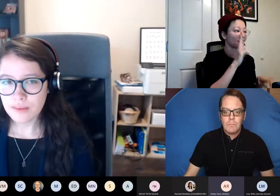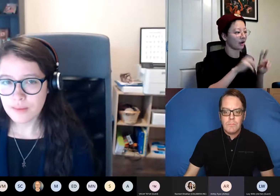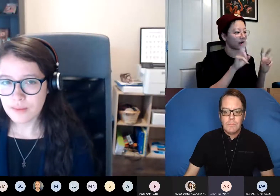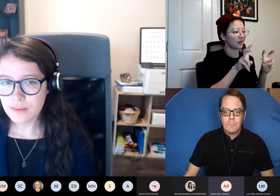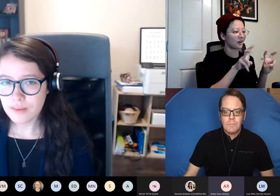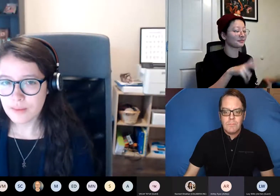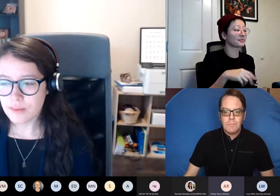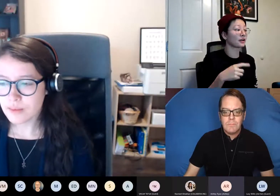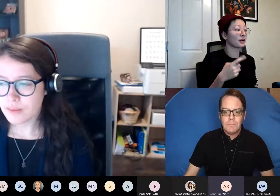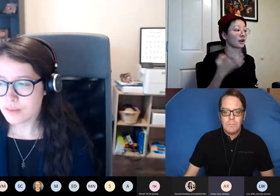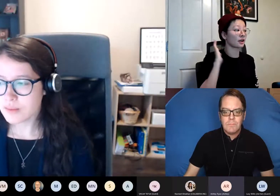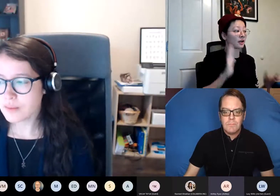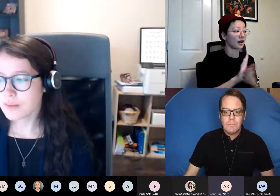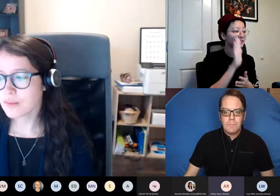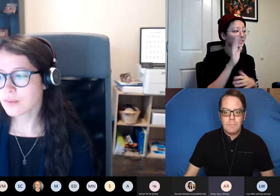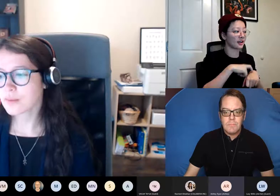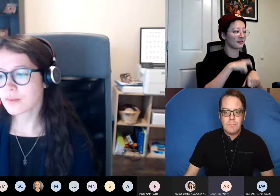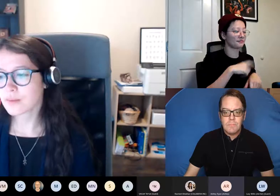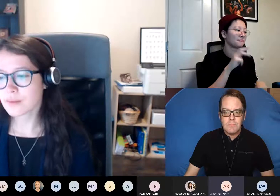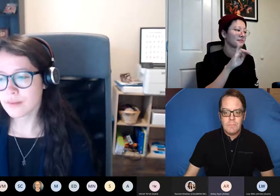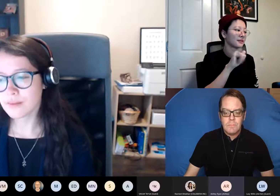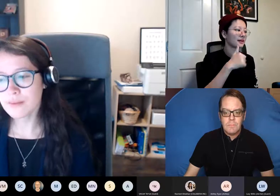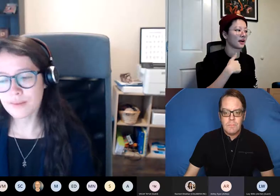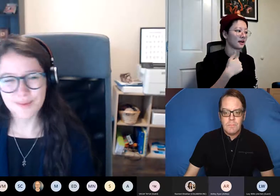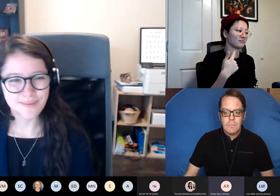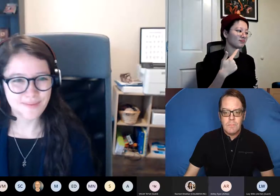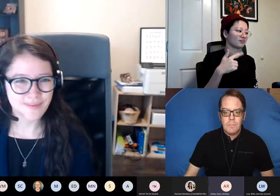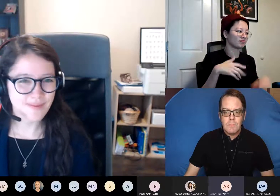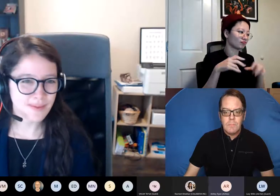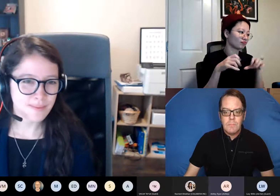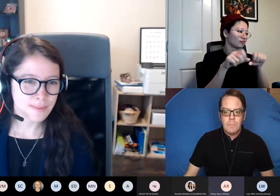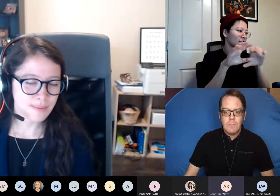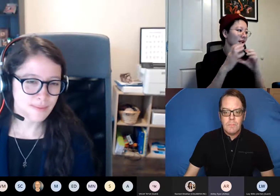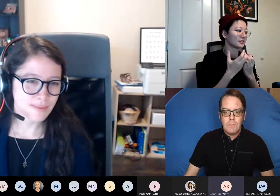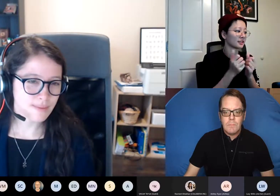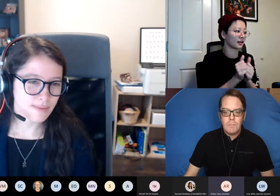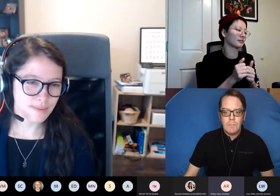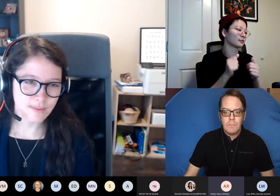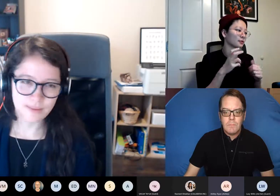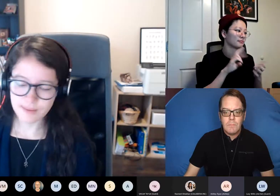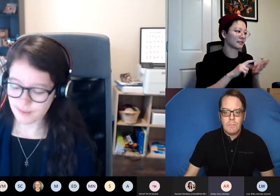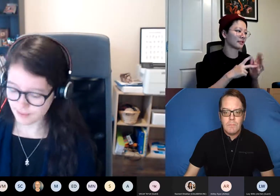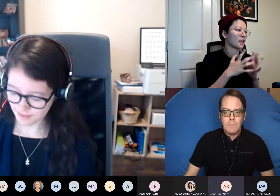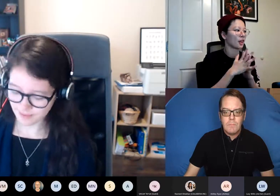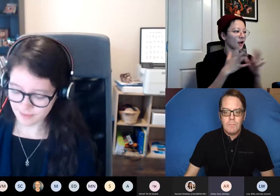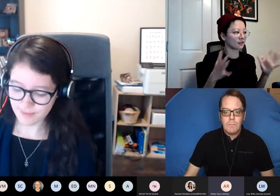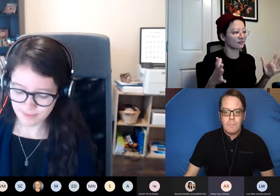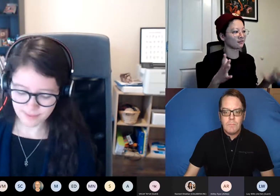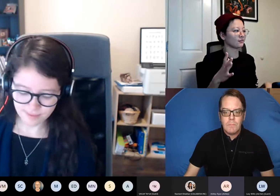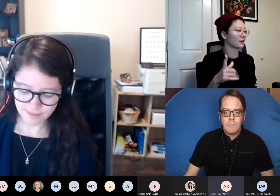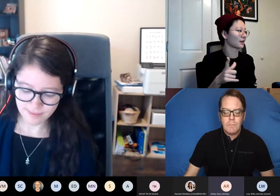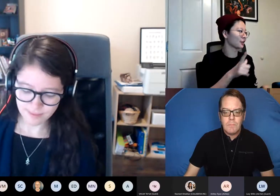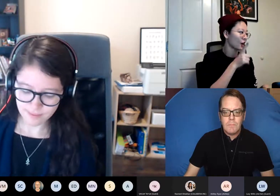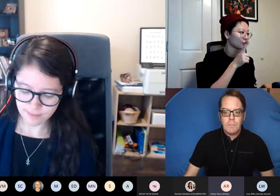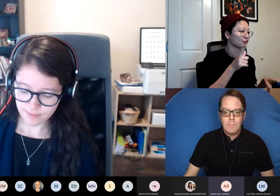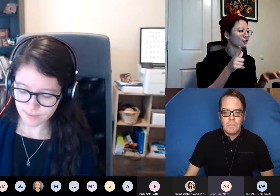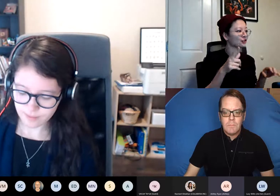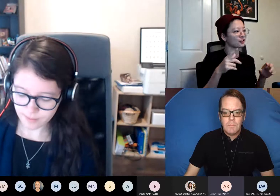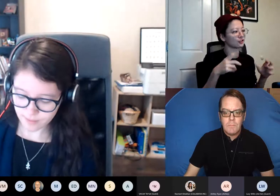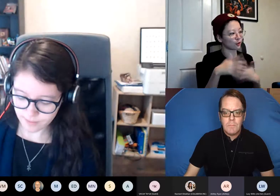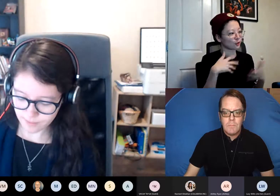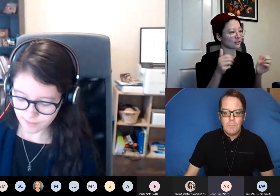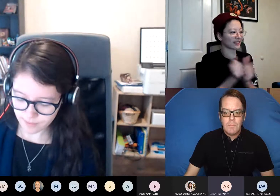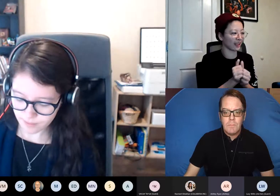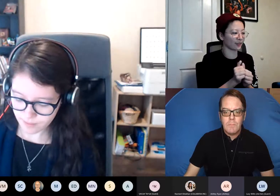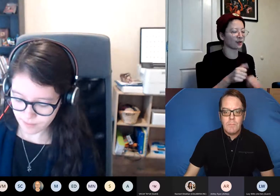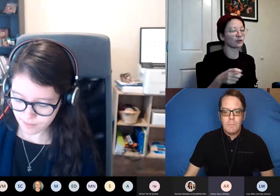So one thing I would like to add, a sort of fun fact, if you will, back at university days, me and I had taken a couple of classes